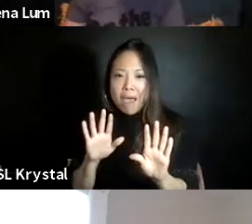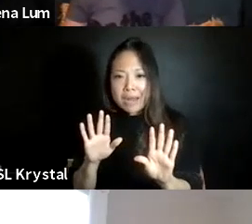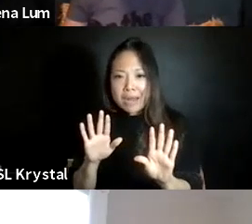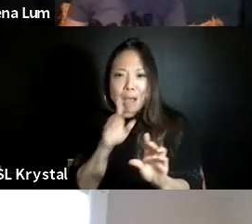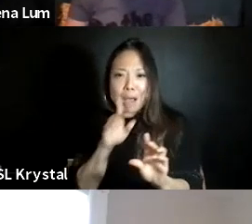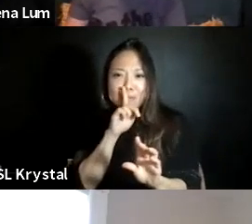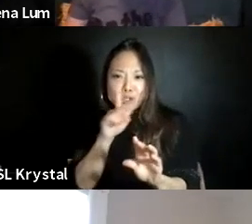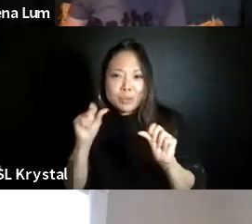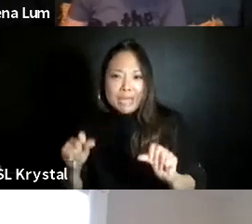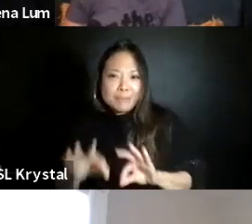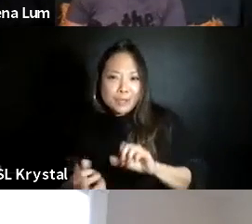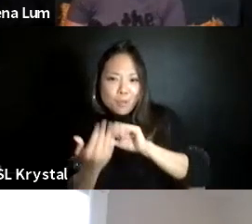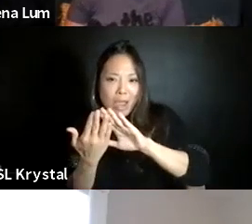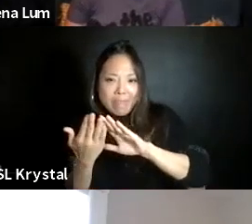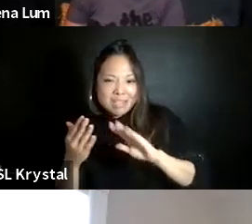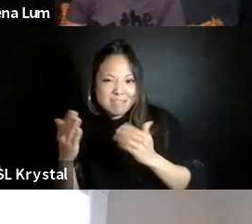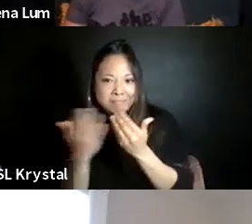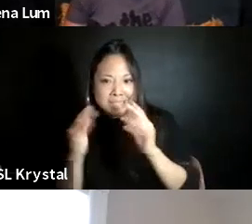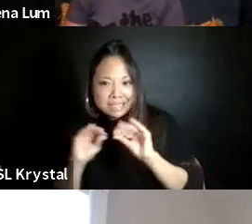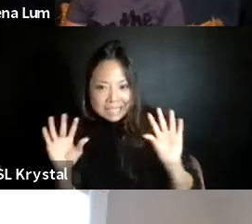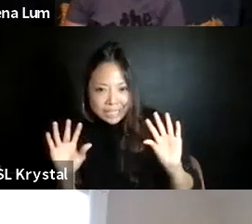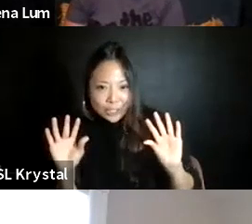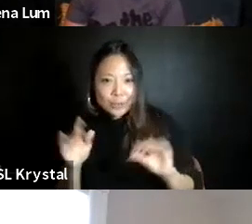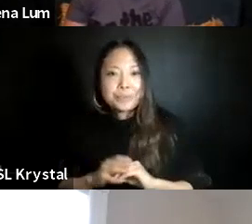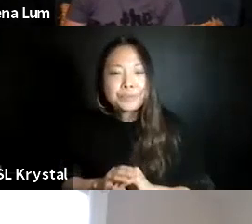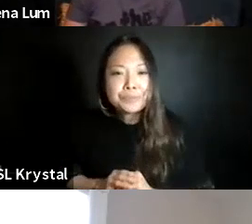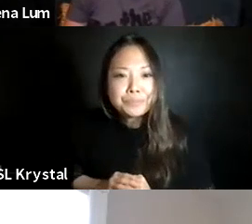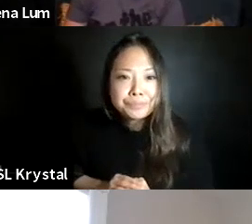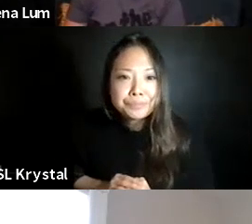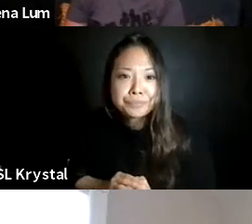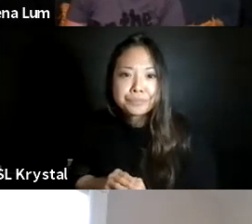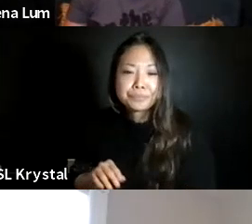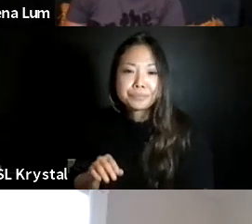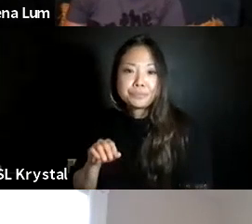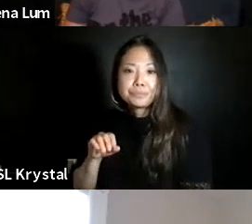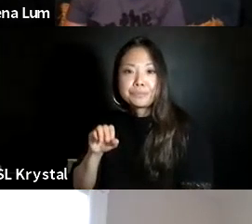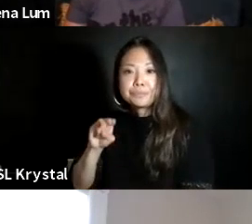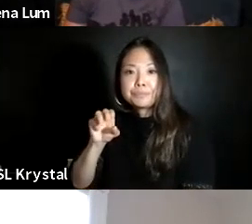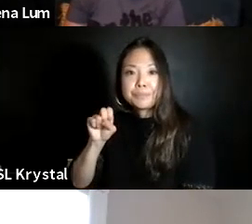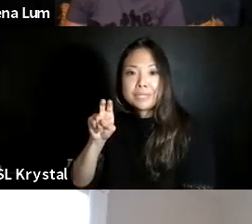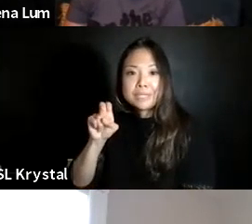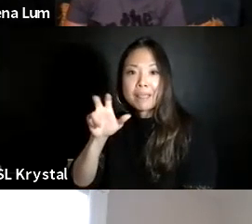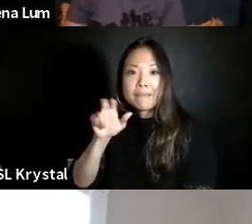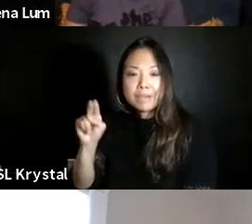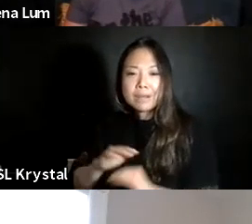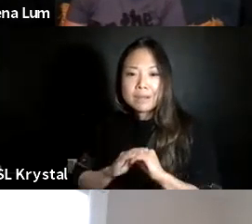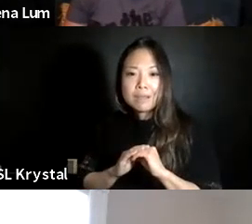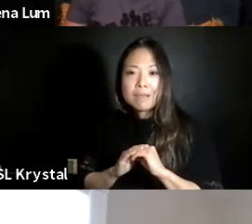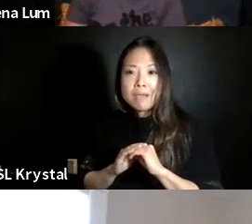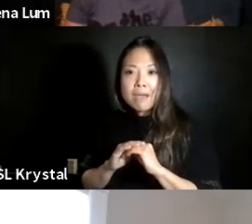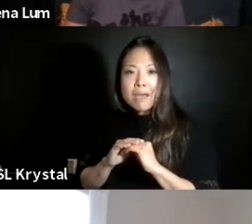How is that different than the recommendation that was already on the table to group census tracts?